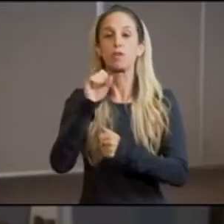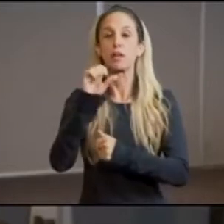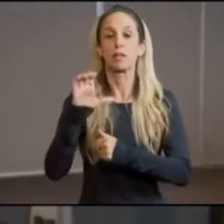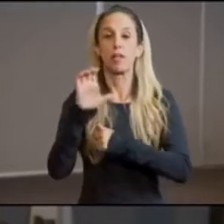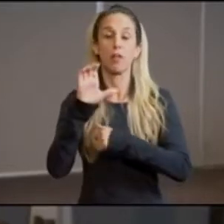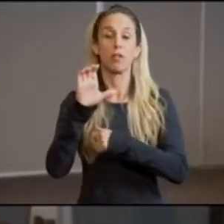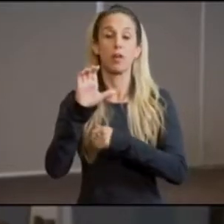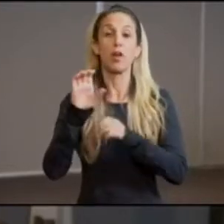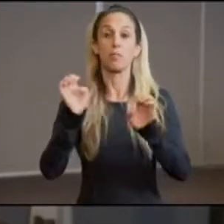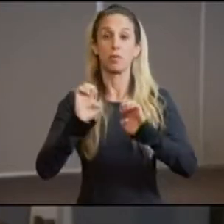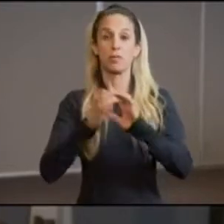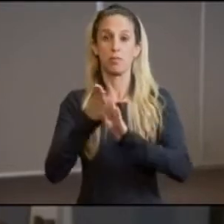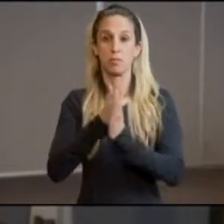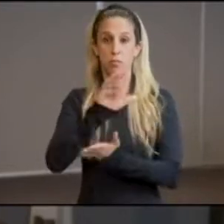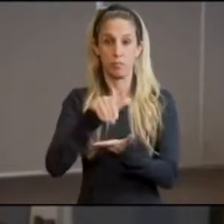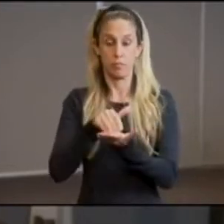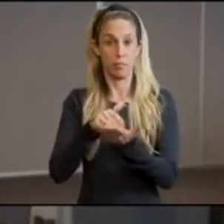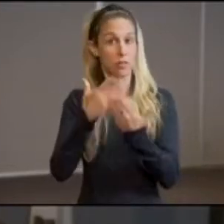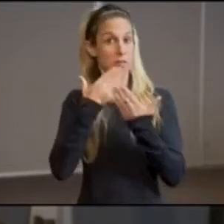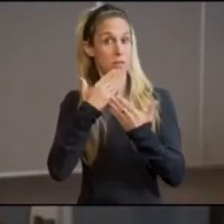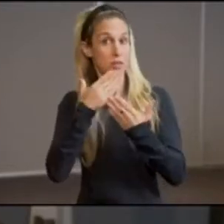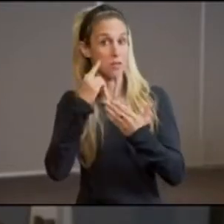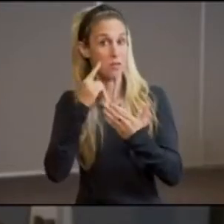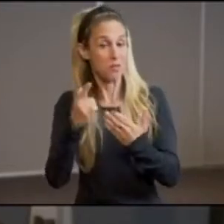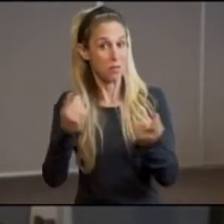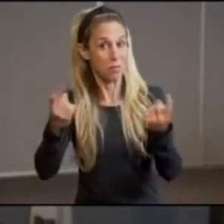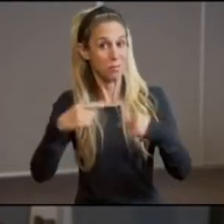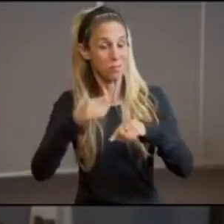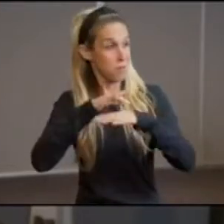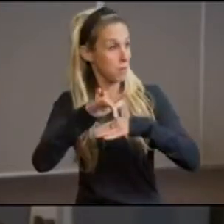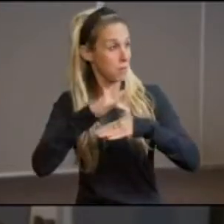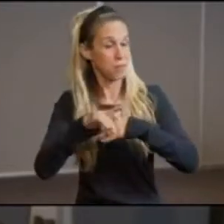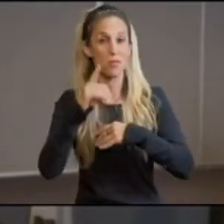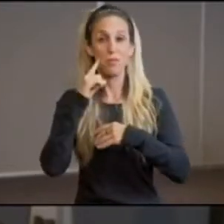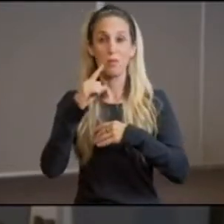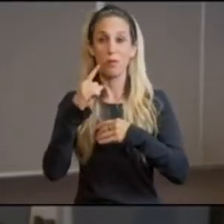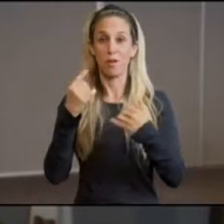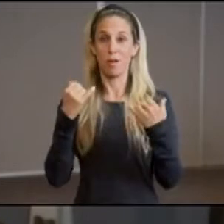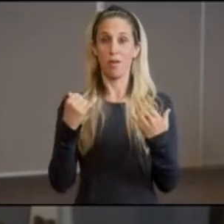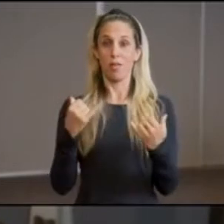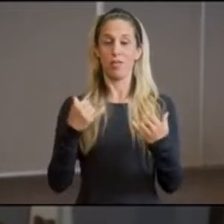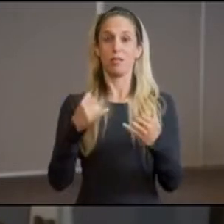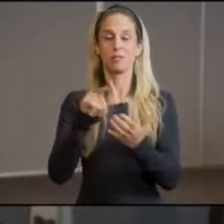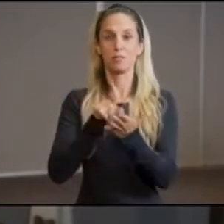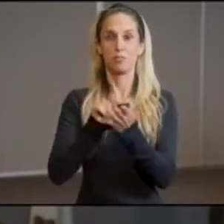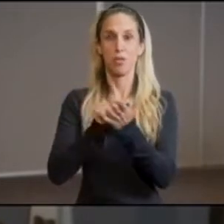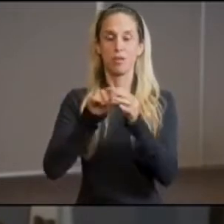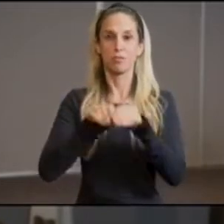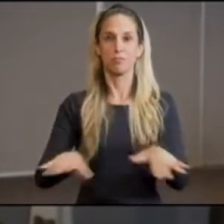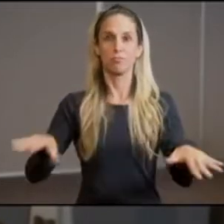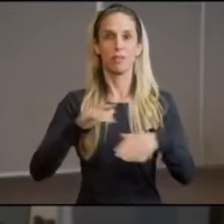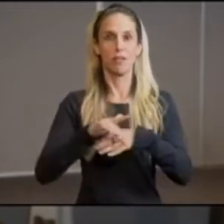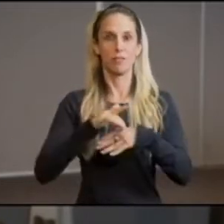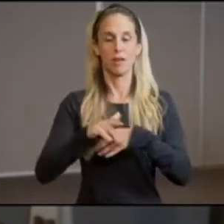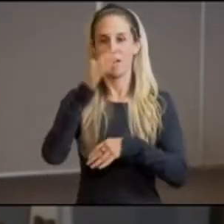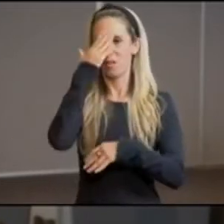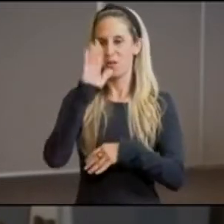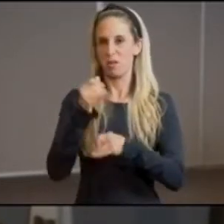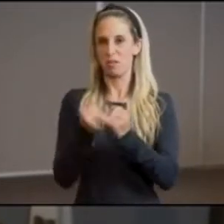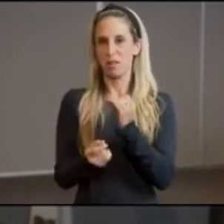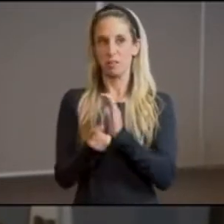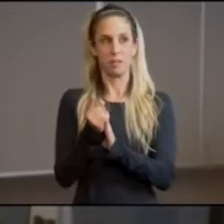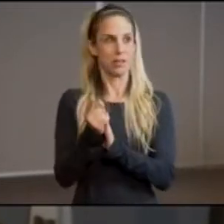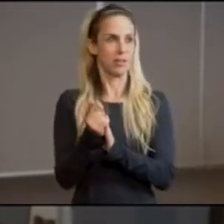Operations Center. Thank you for making yourselves available for this press availability. I know that it was